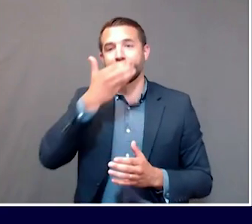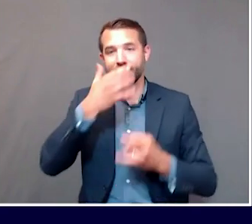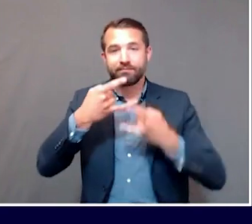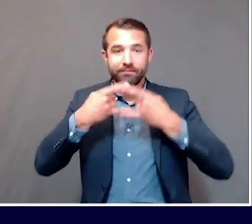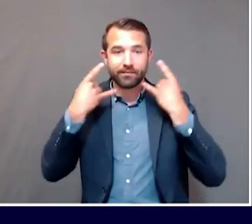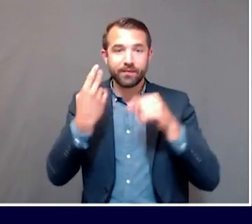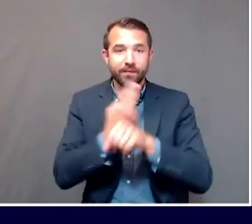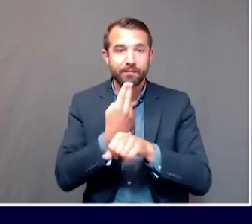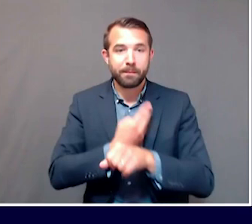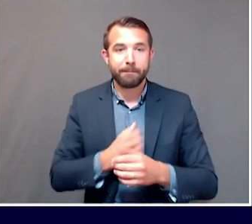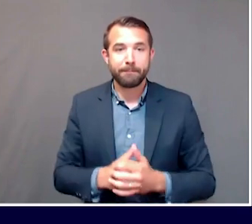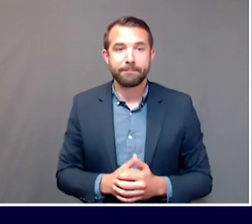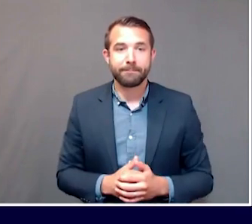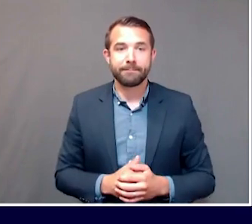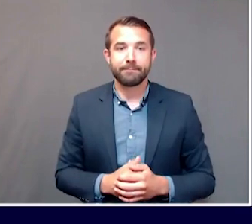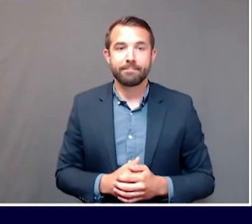me.